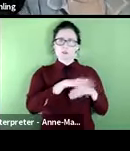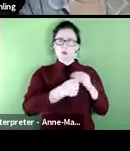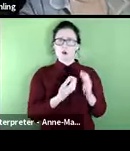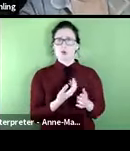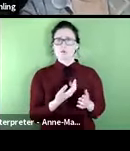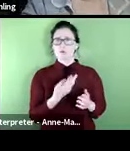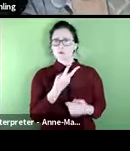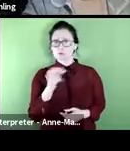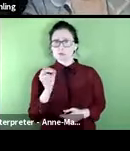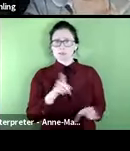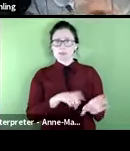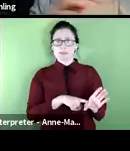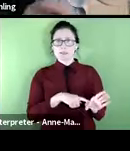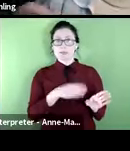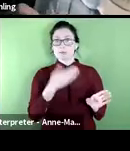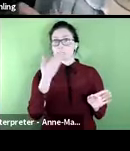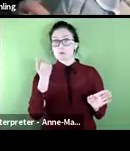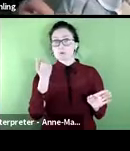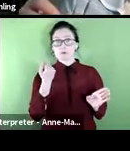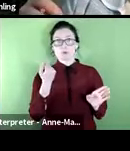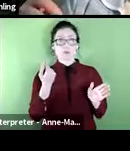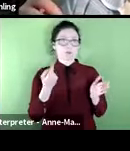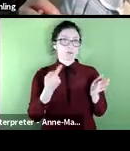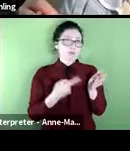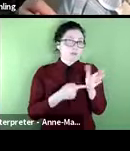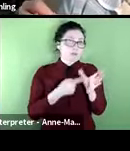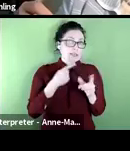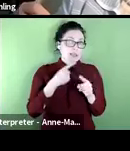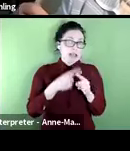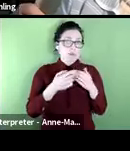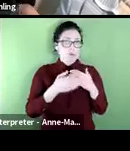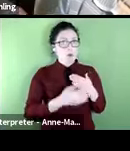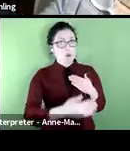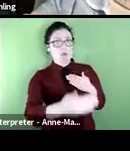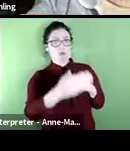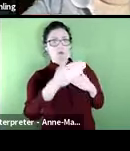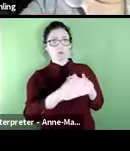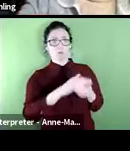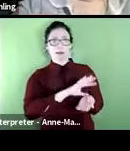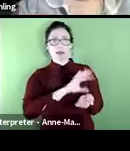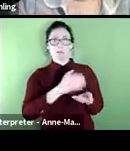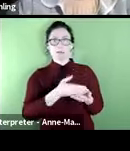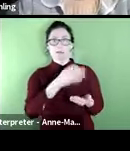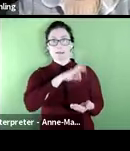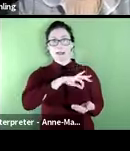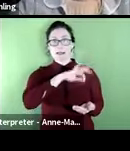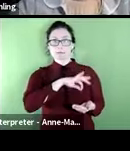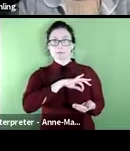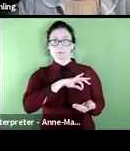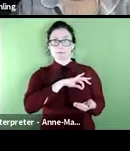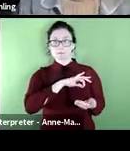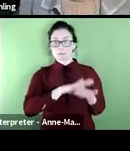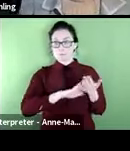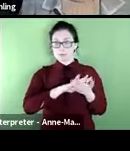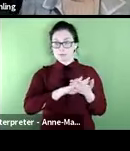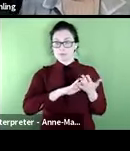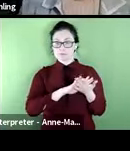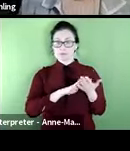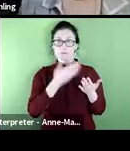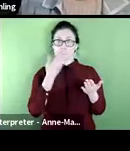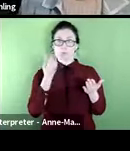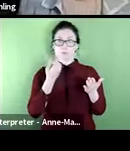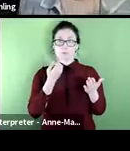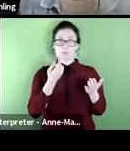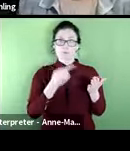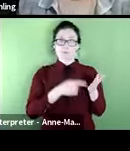no taxation of very long-term capital gains, so that you have a tax zero on